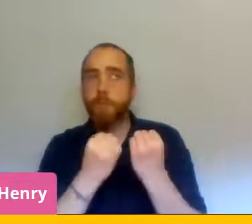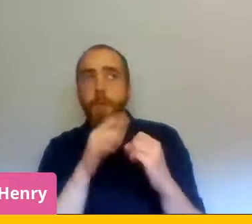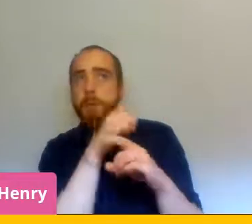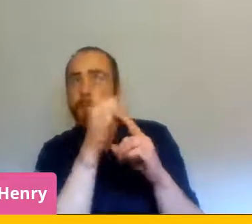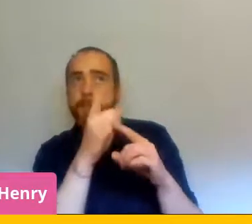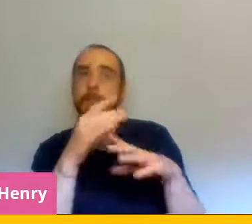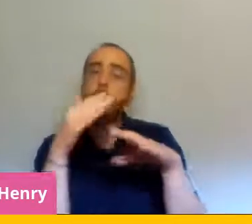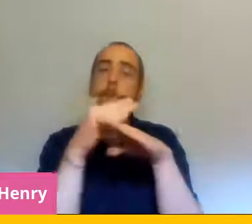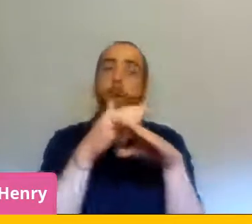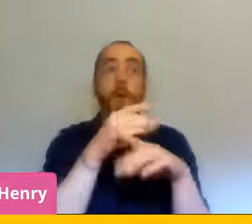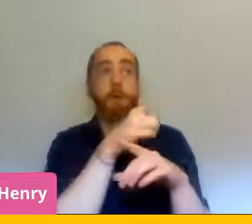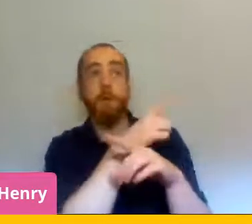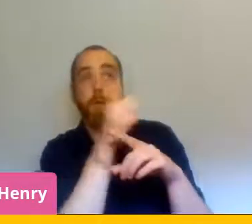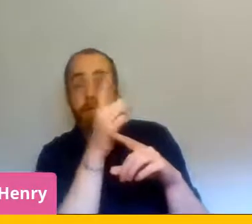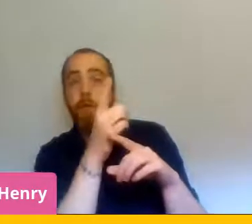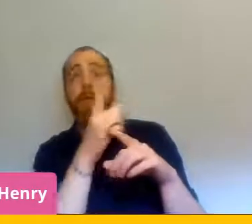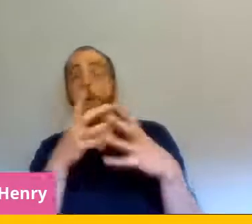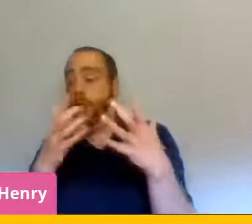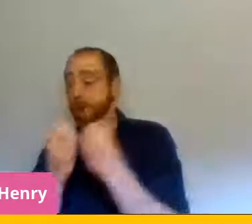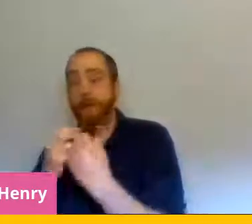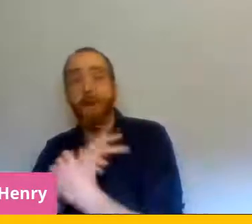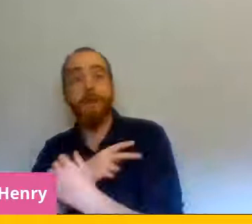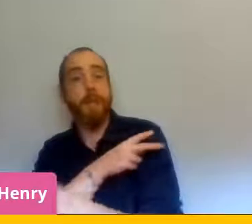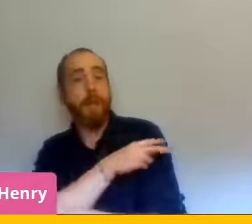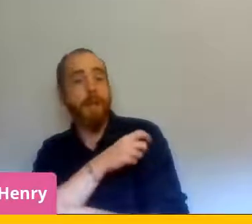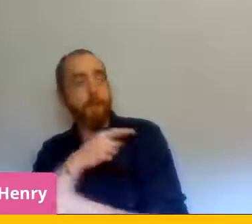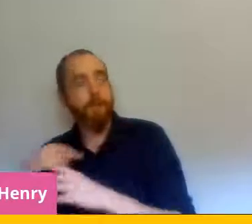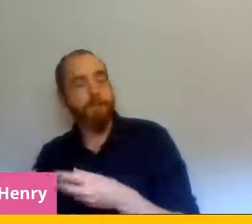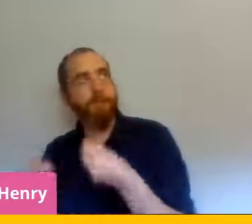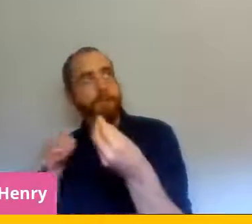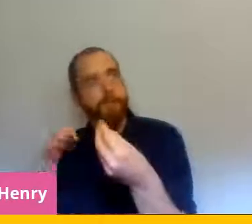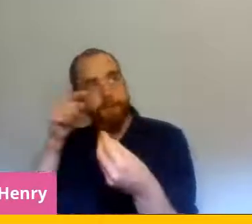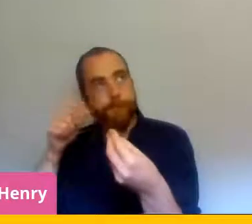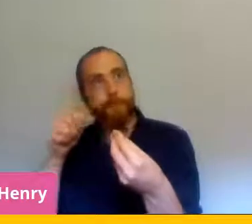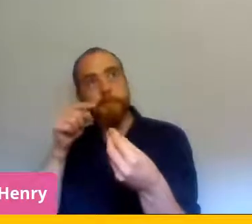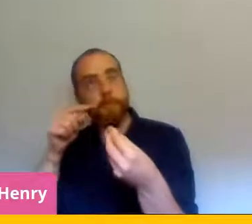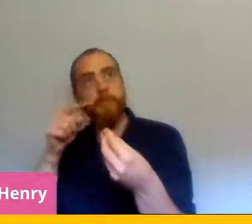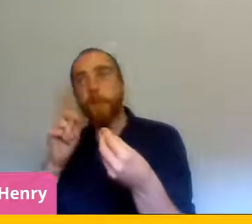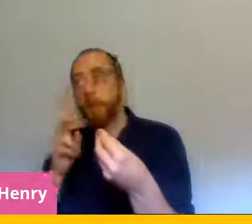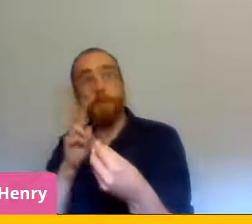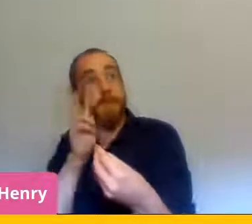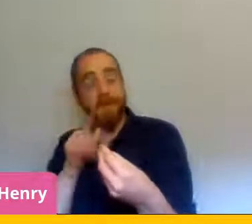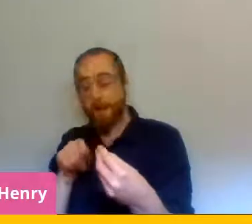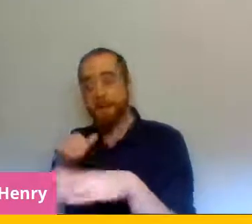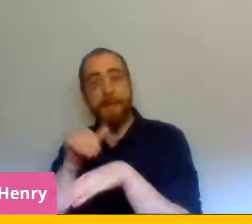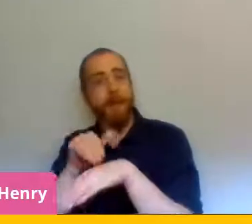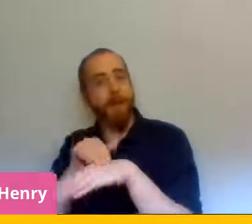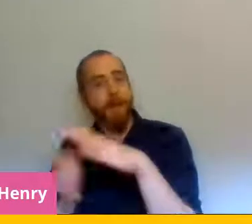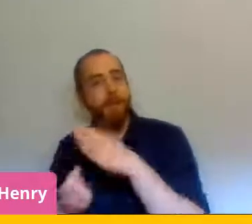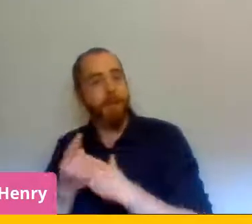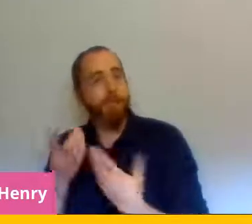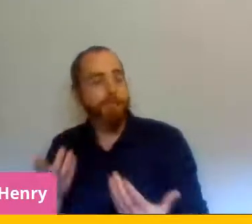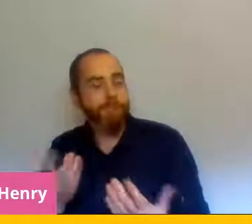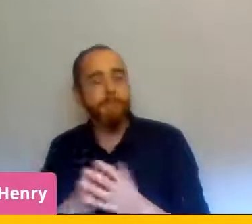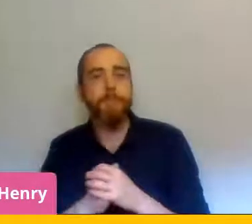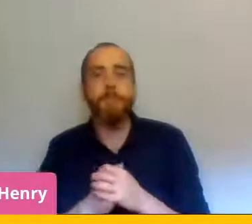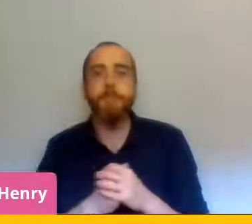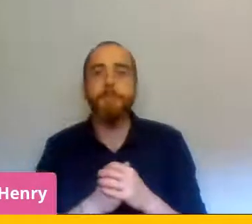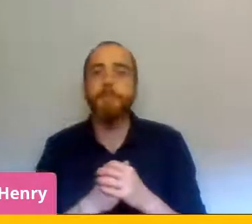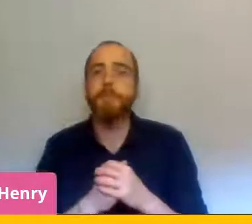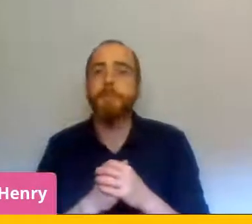where there is really power to fight the employers as well as the health and safety. I would like to respond to